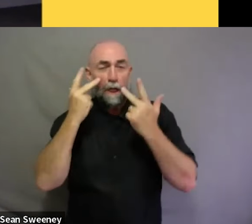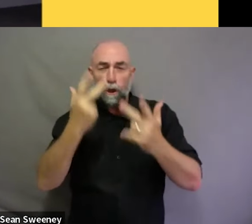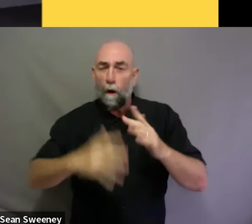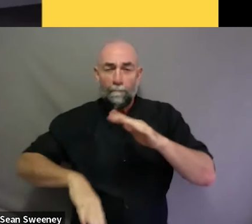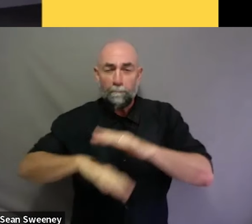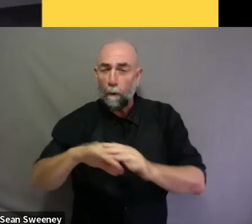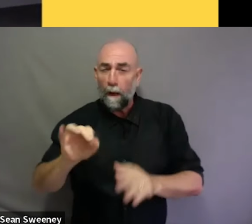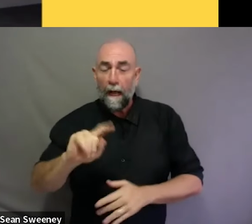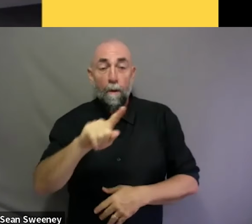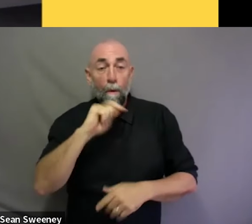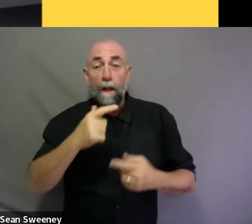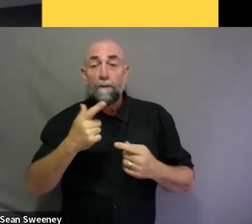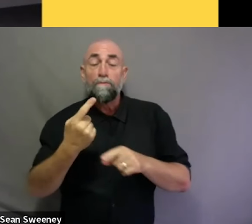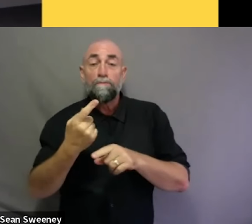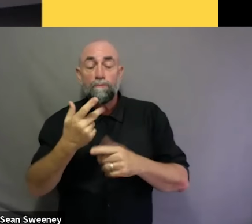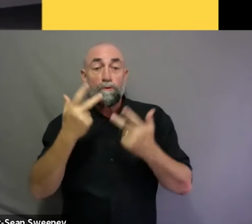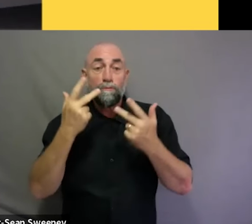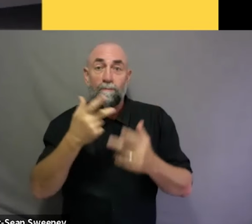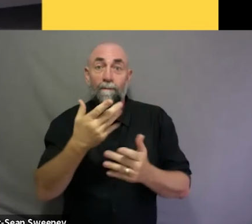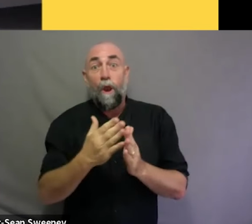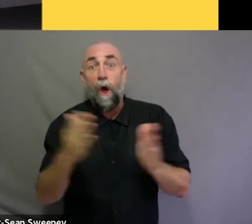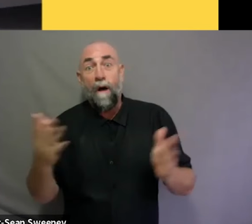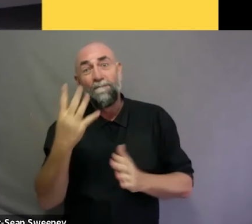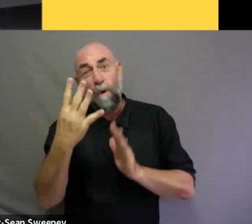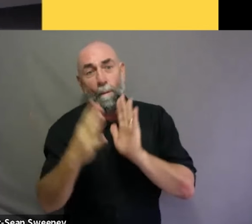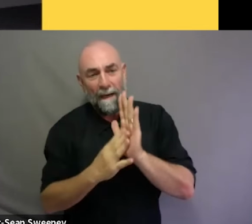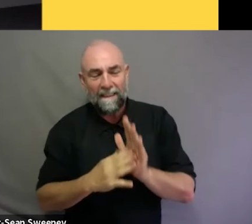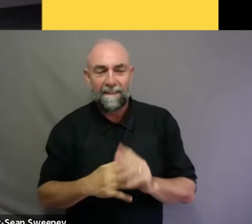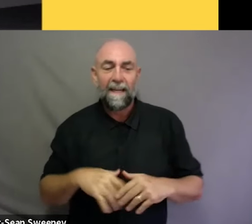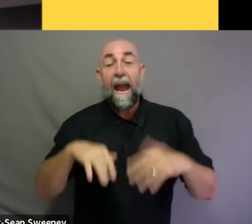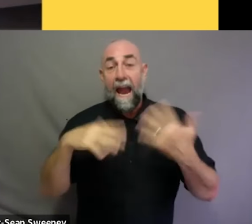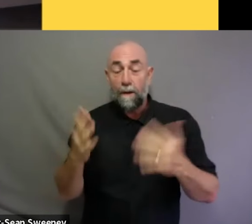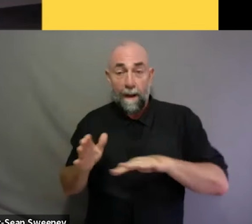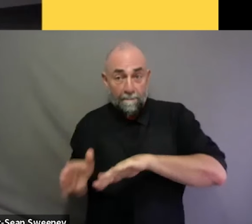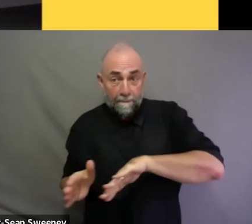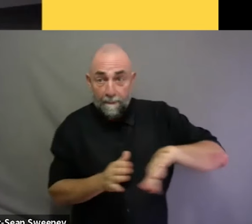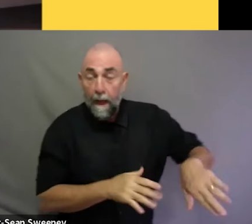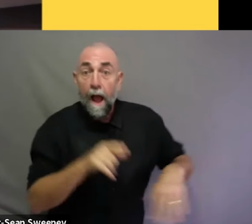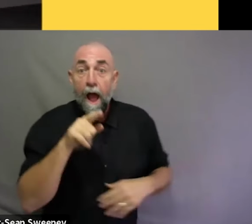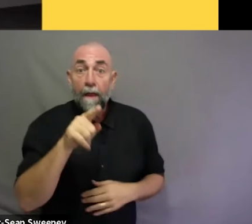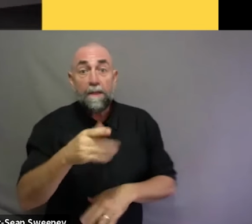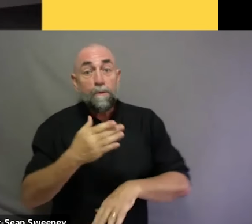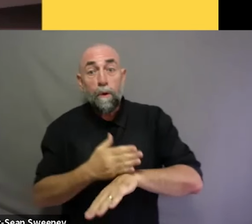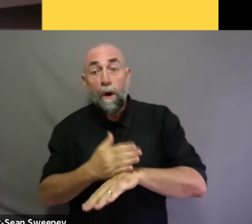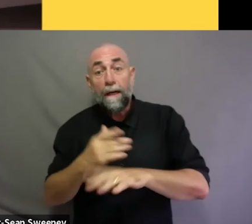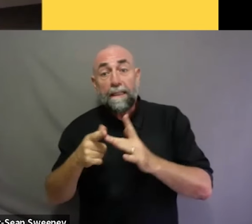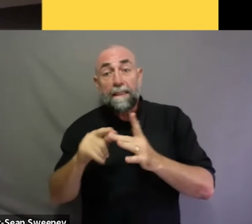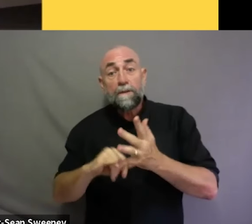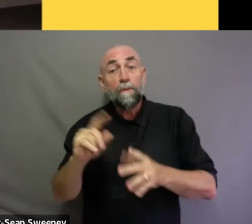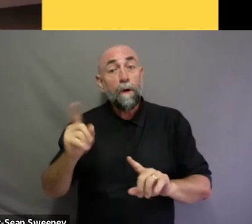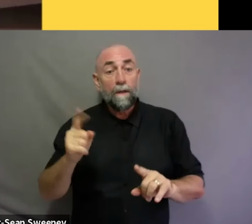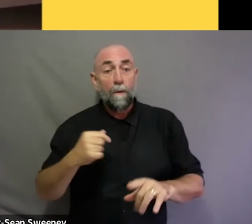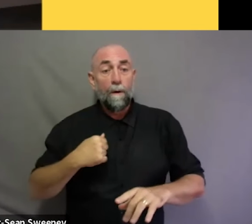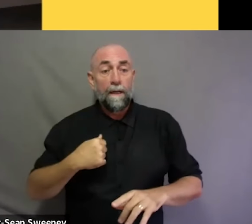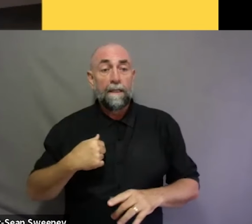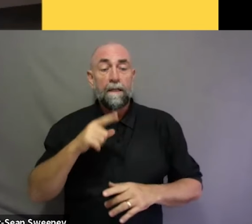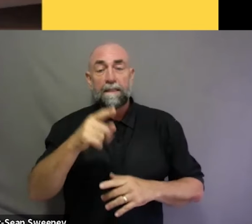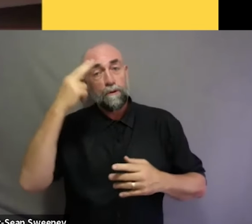4 minutes. So this work was the first Vivid that we worked on, which was in 2019, called